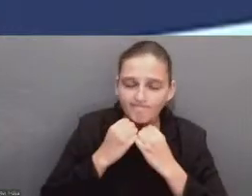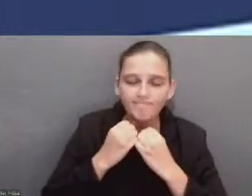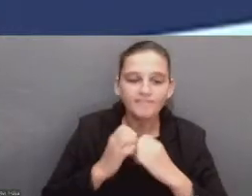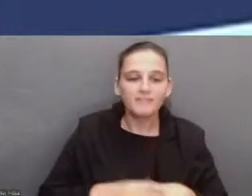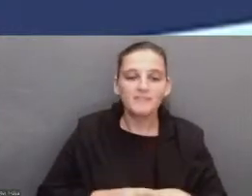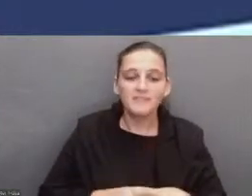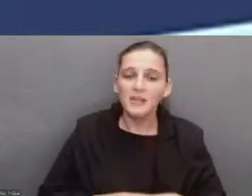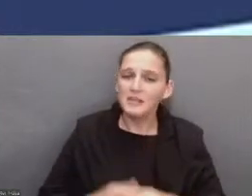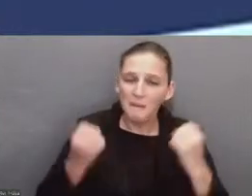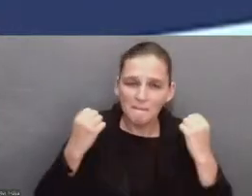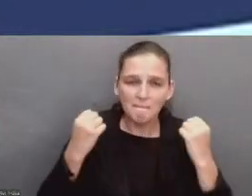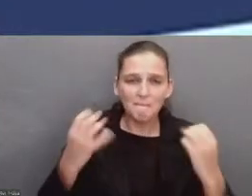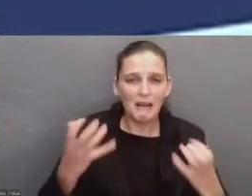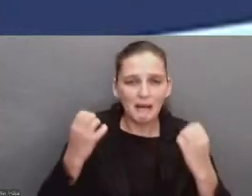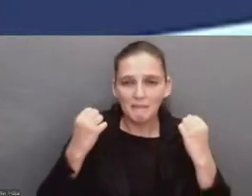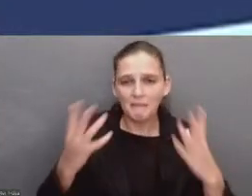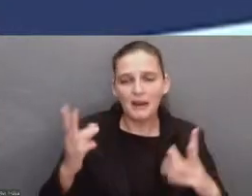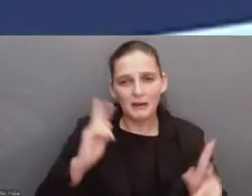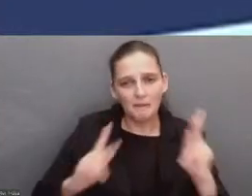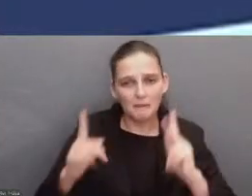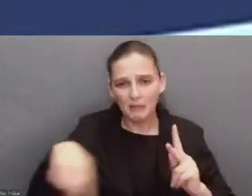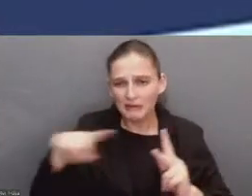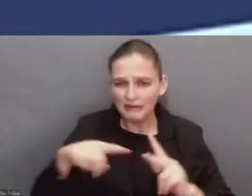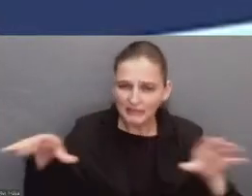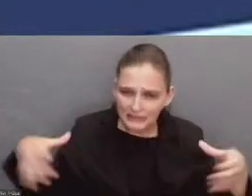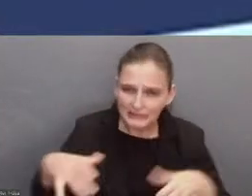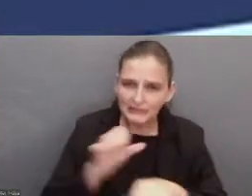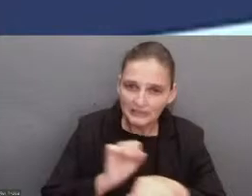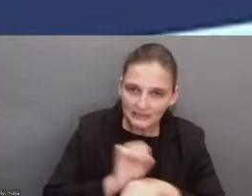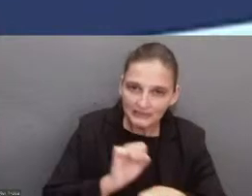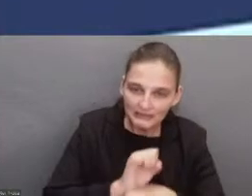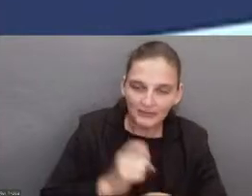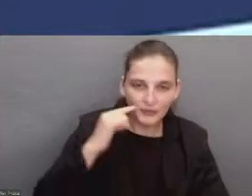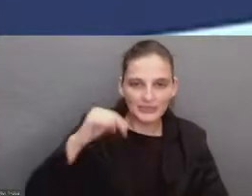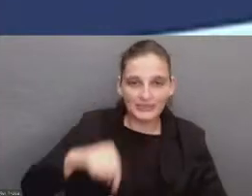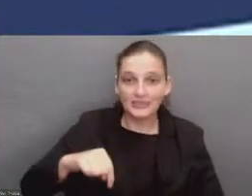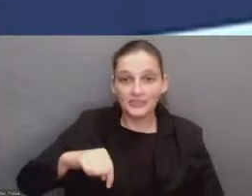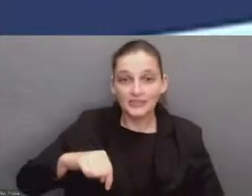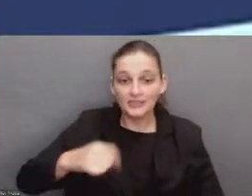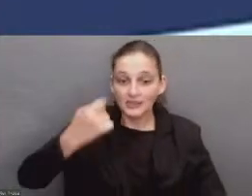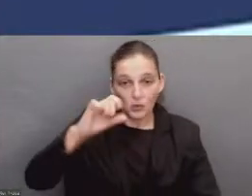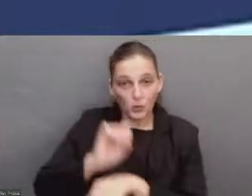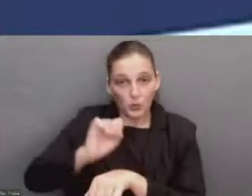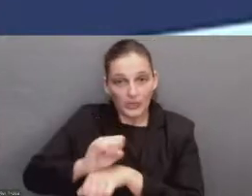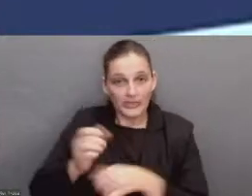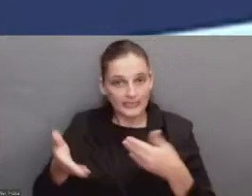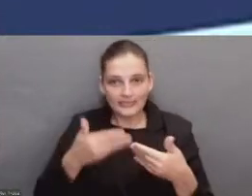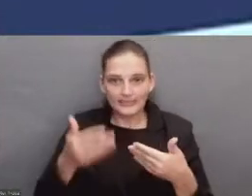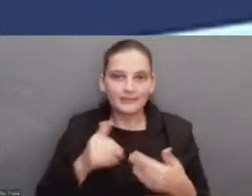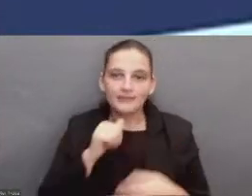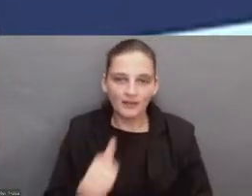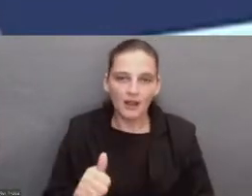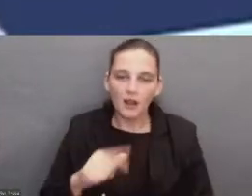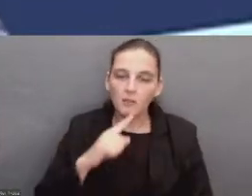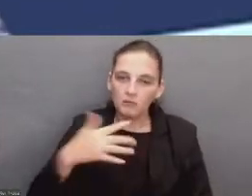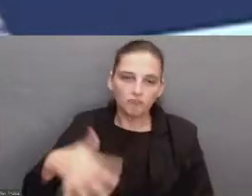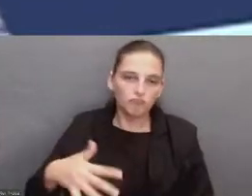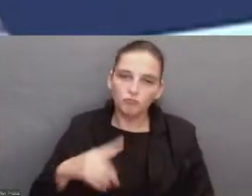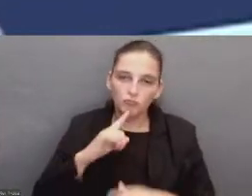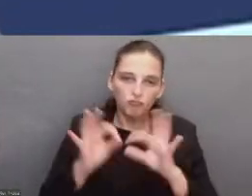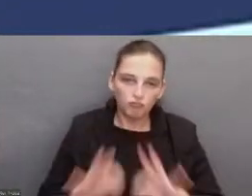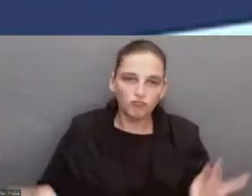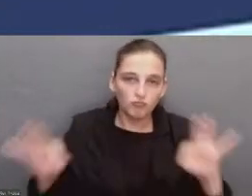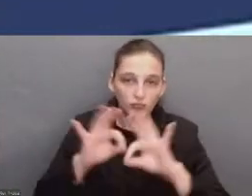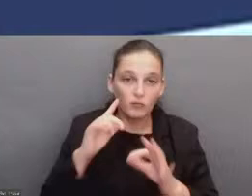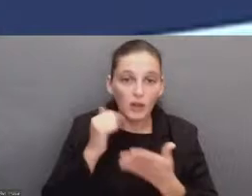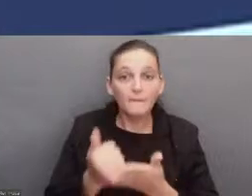many people to support this work. The work is not easy, but so meaningful and so helpful. For